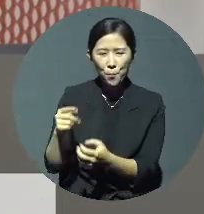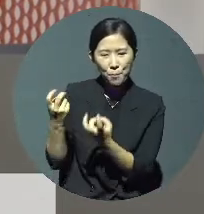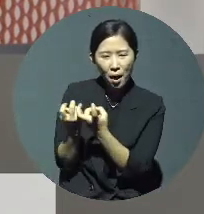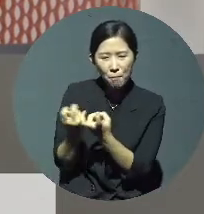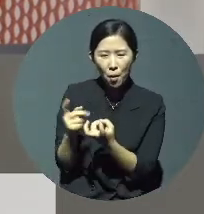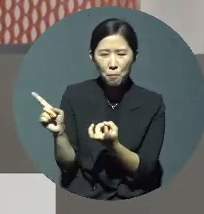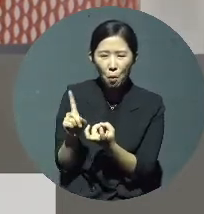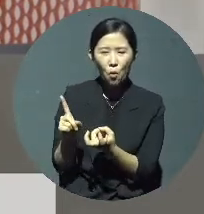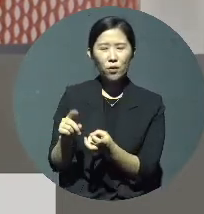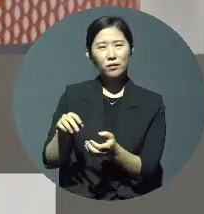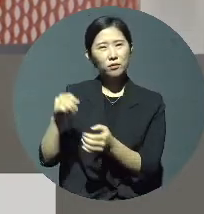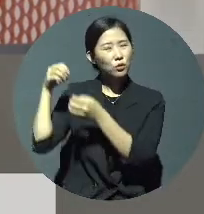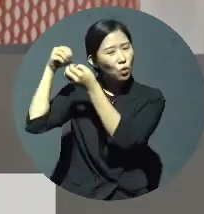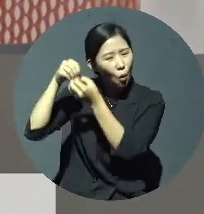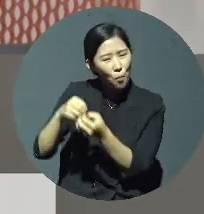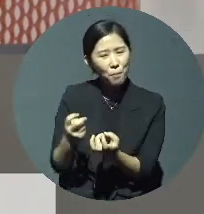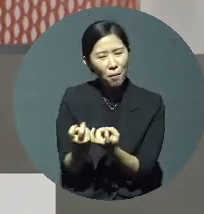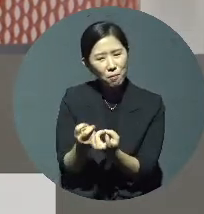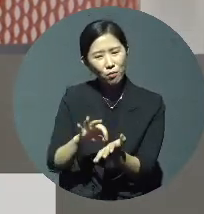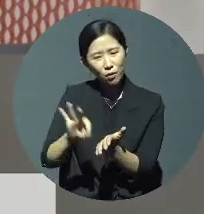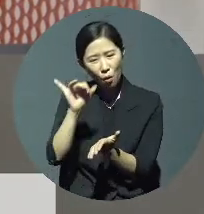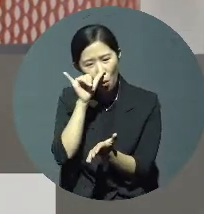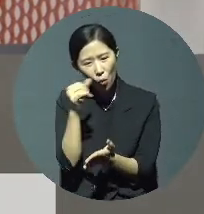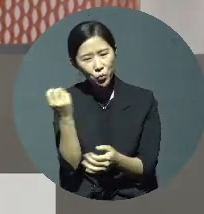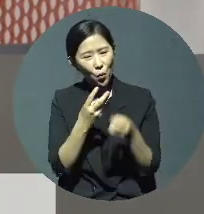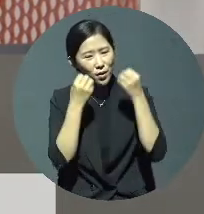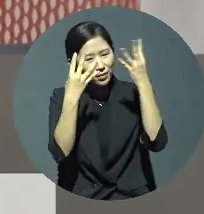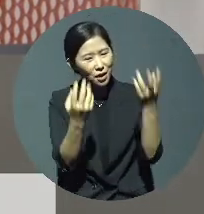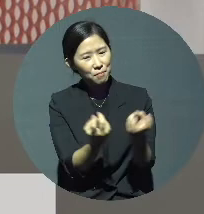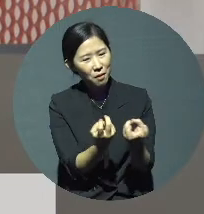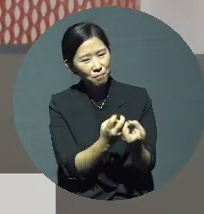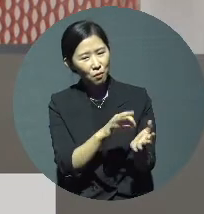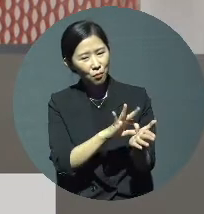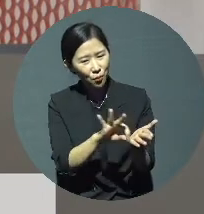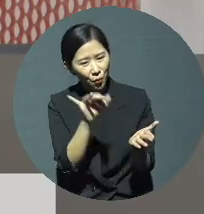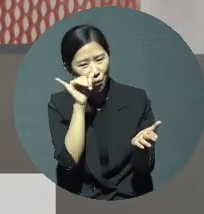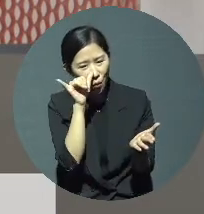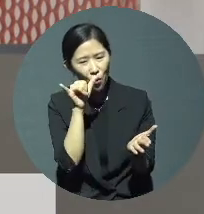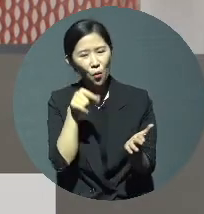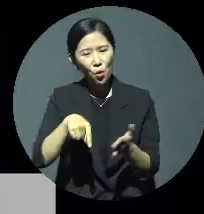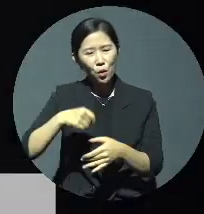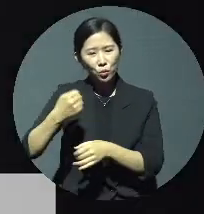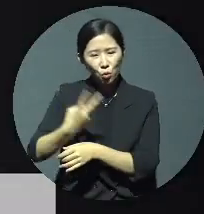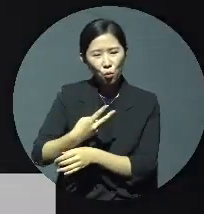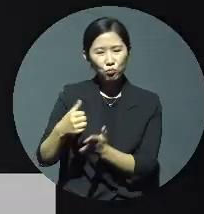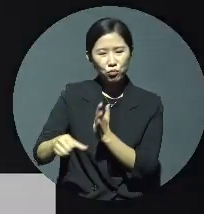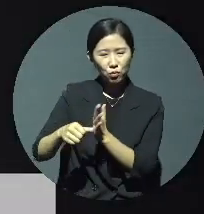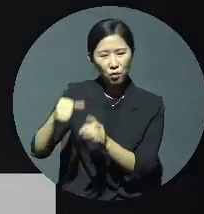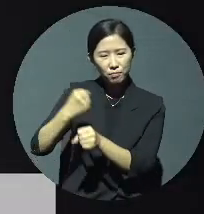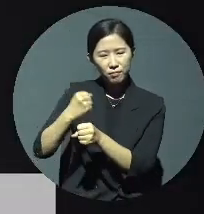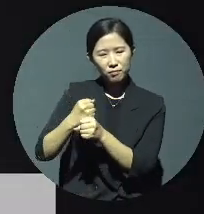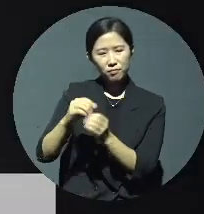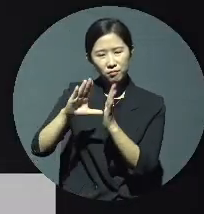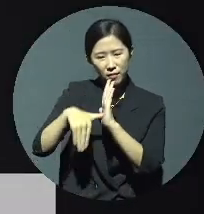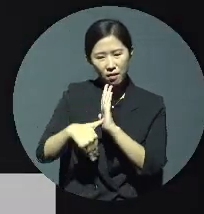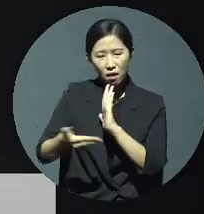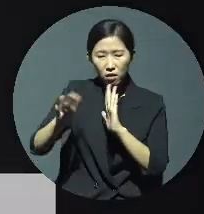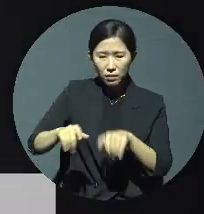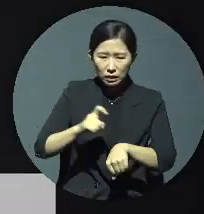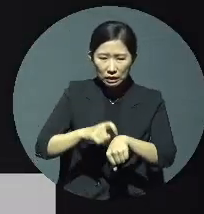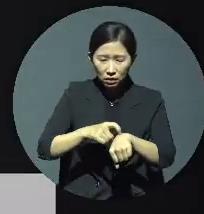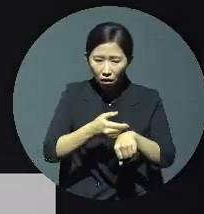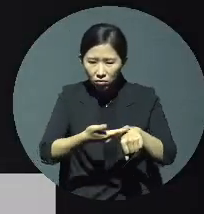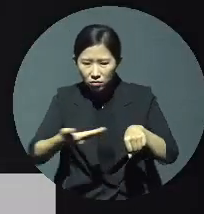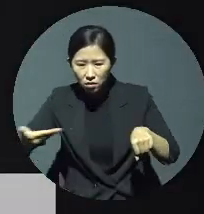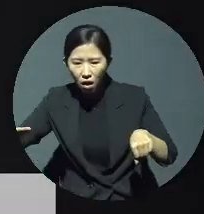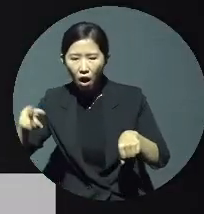handmade, you know, cutting card and paper out to build maquettes and models. But increasingly, we use more digitally driven tools around